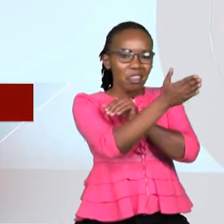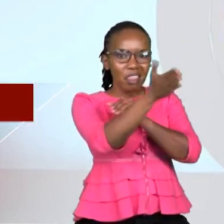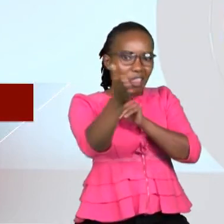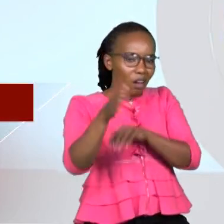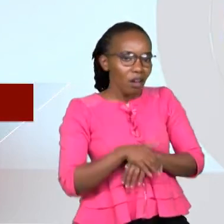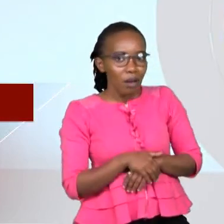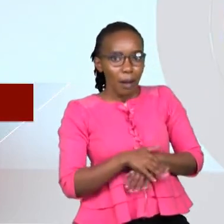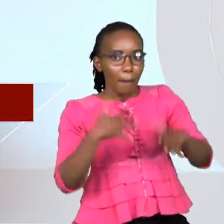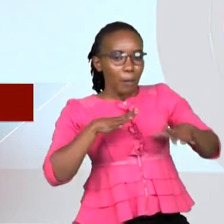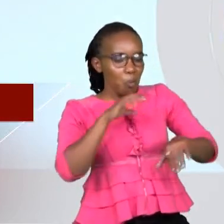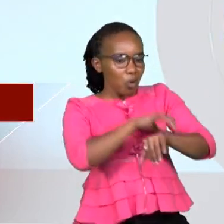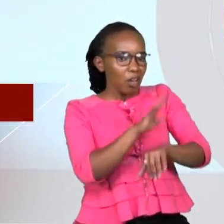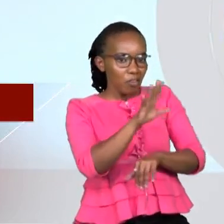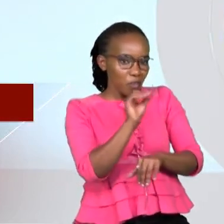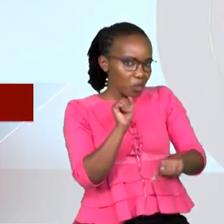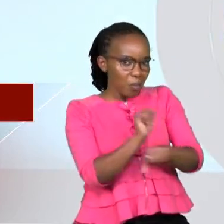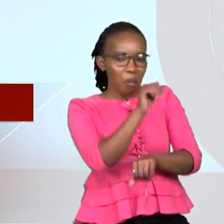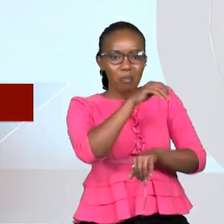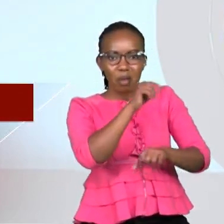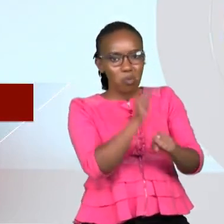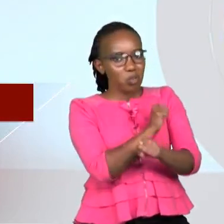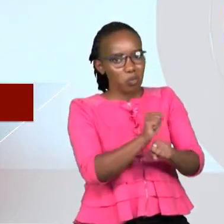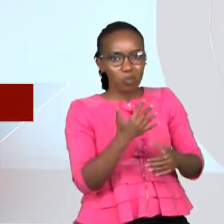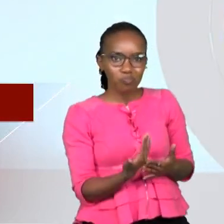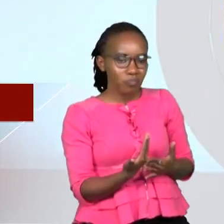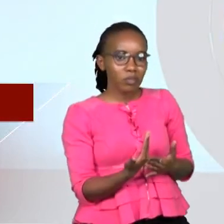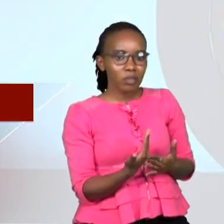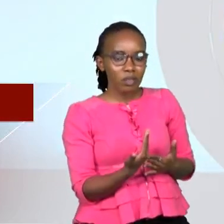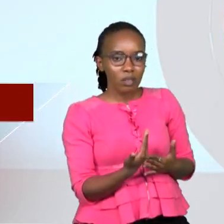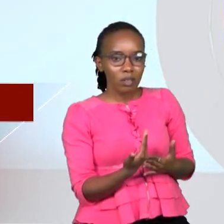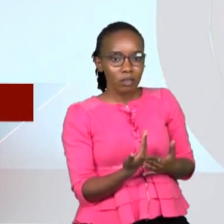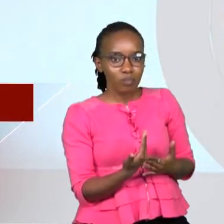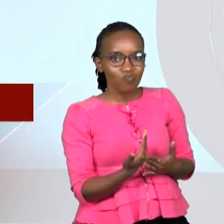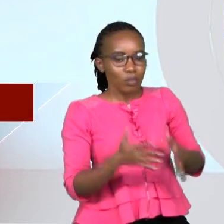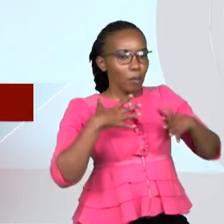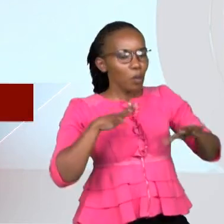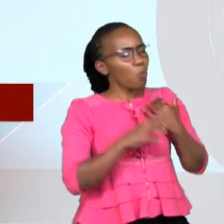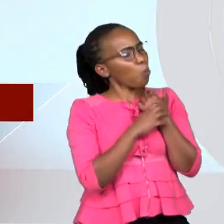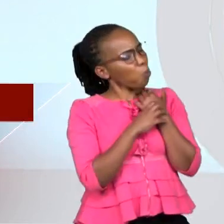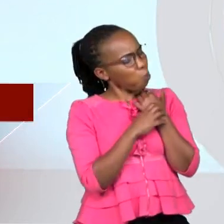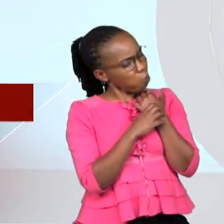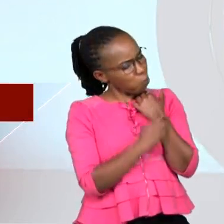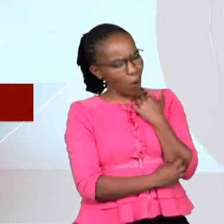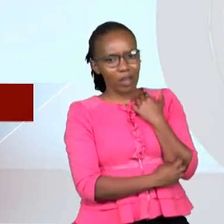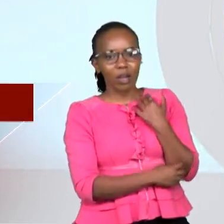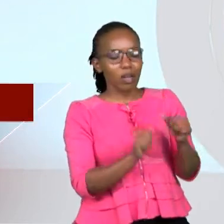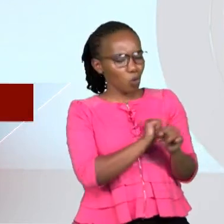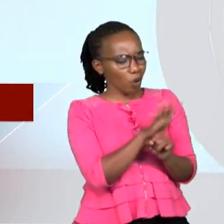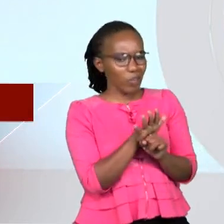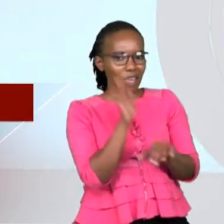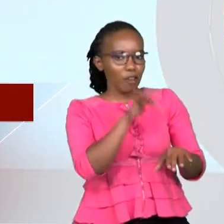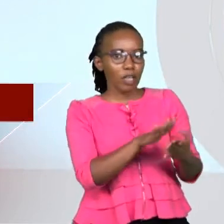even afford 50 bob in a whole month they can't get. You know, people are so poor and the pandemic has made it worse,